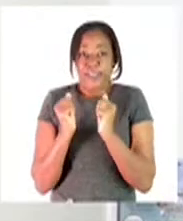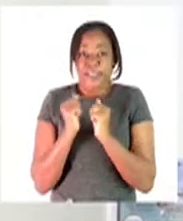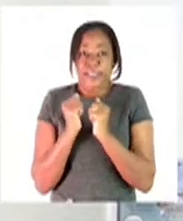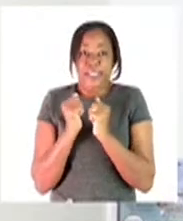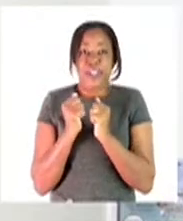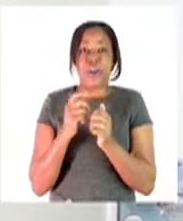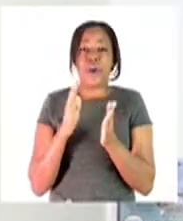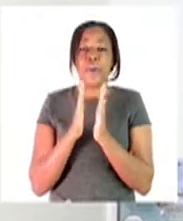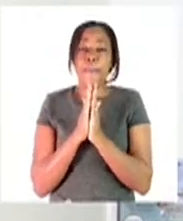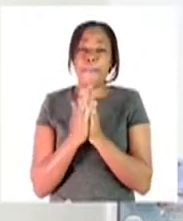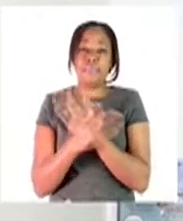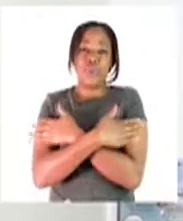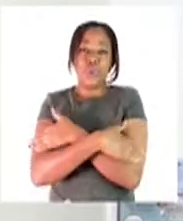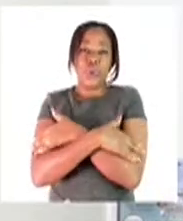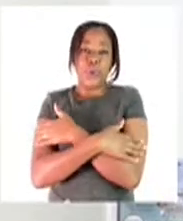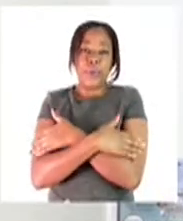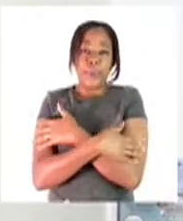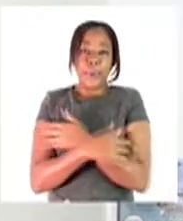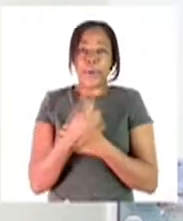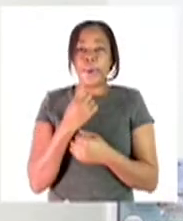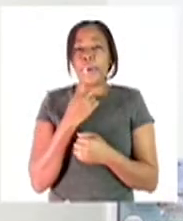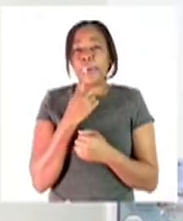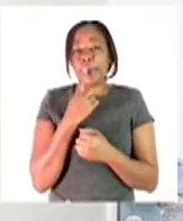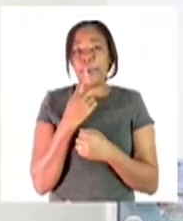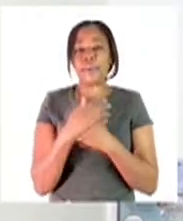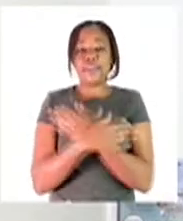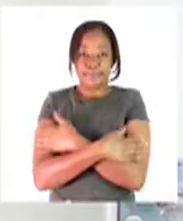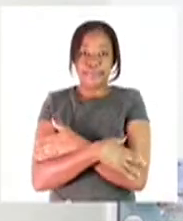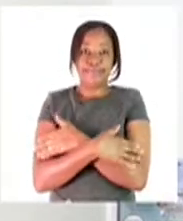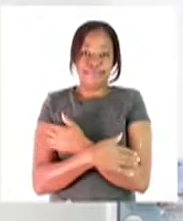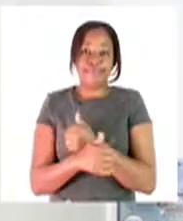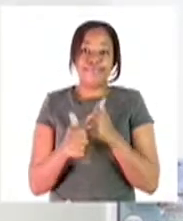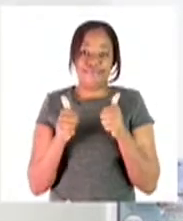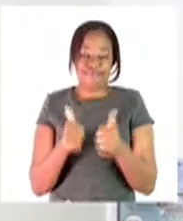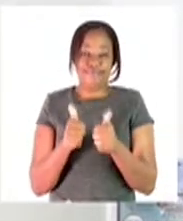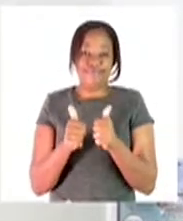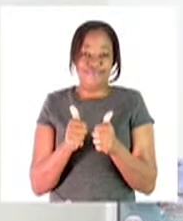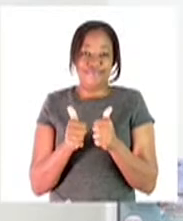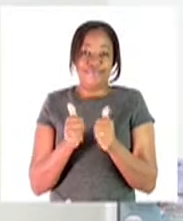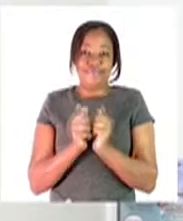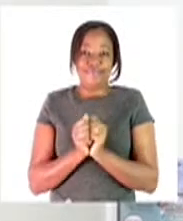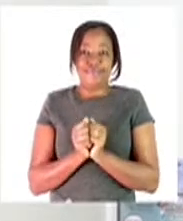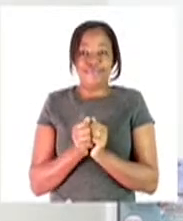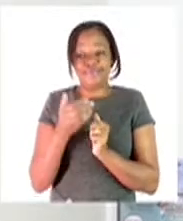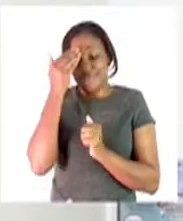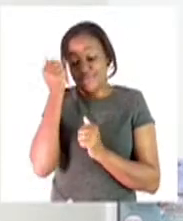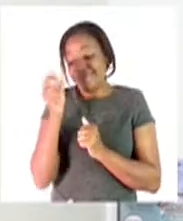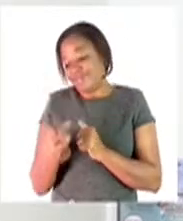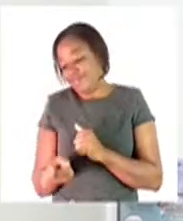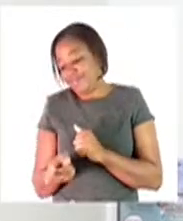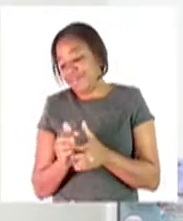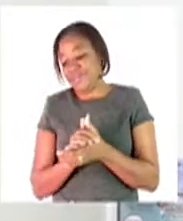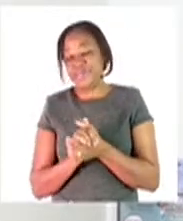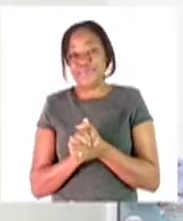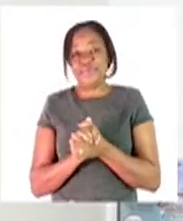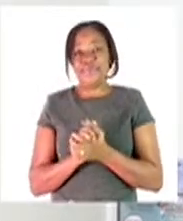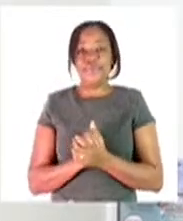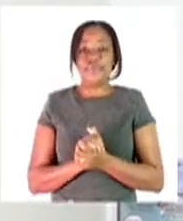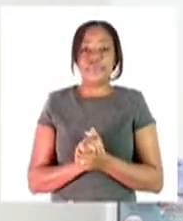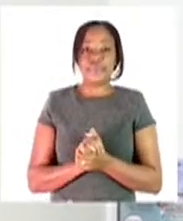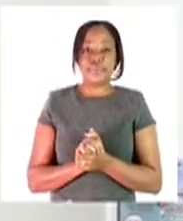rub yourself to feel the heat. I know now you are warm. Good morning, my friend.